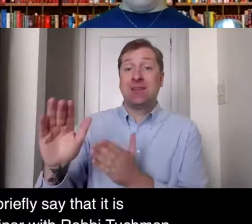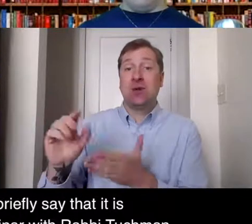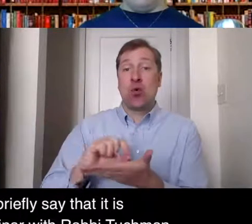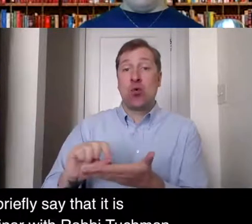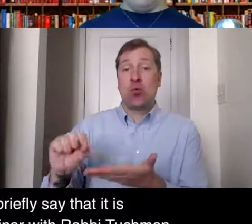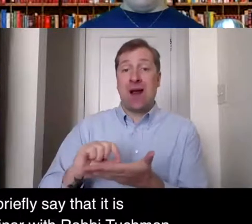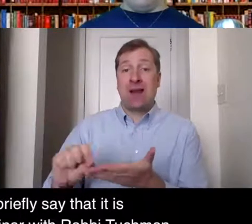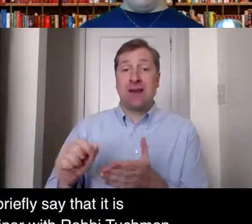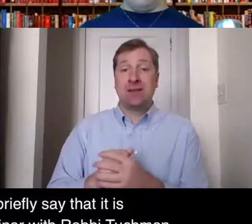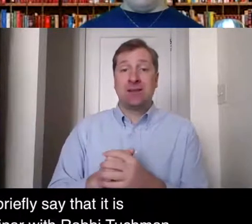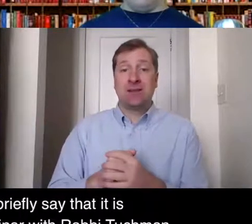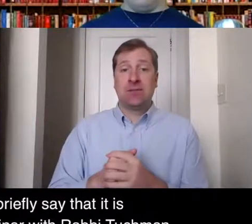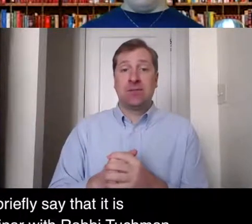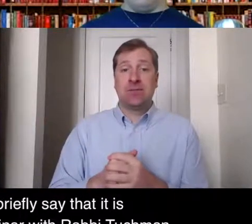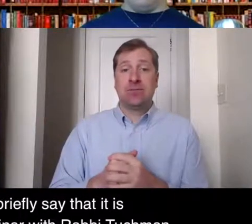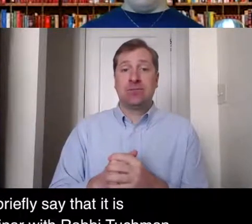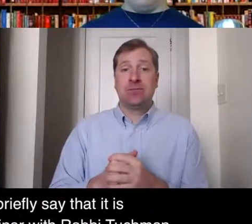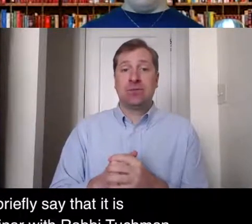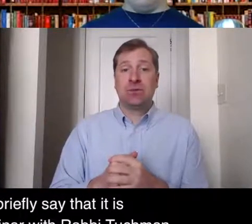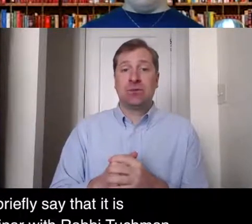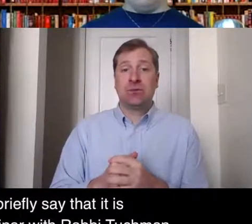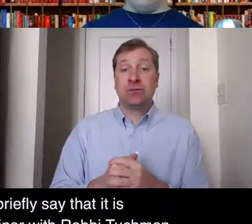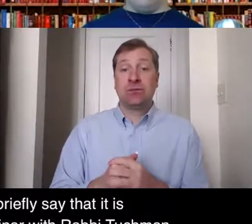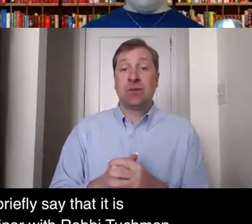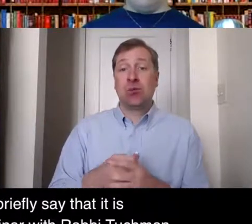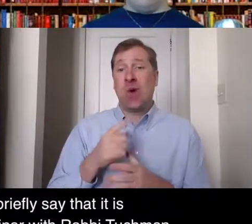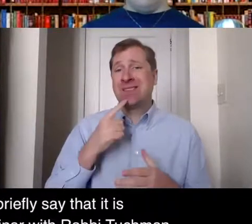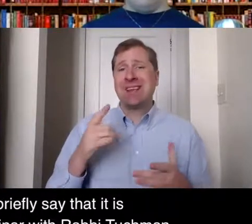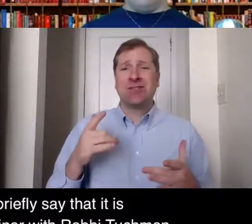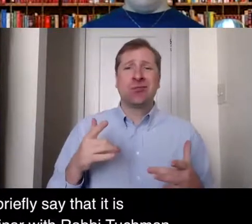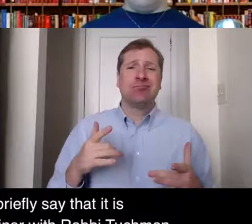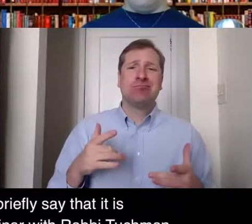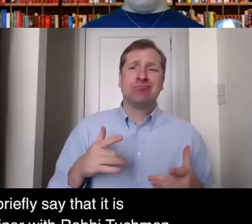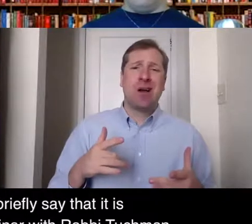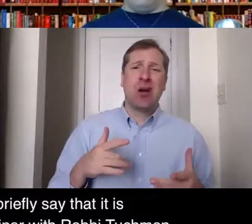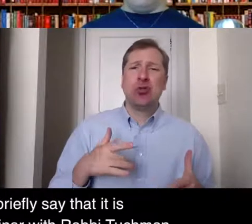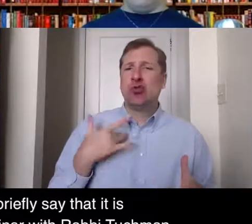briefly say that it is such a joy to be on a